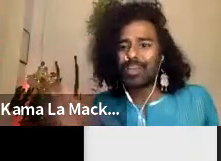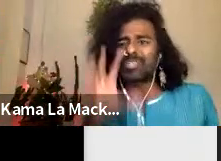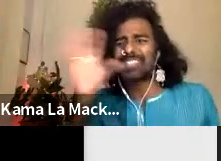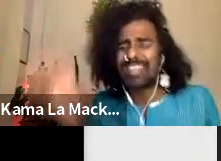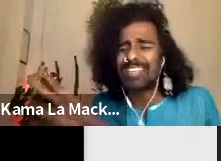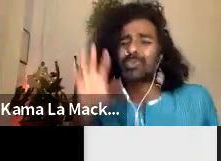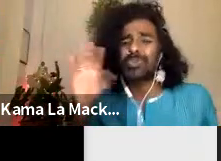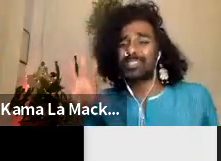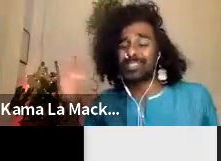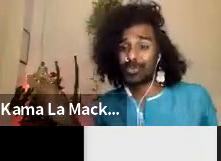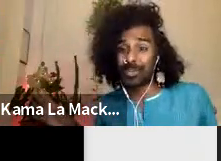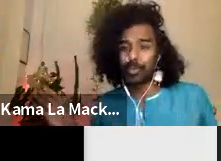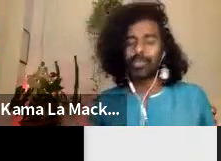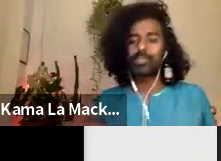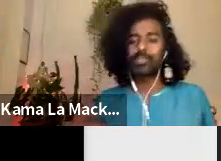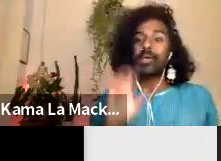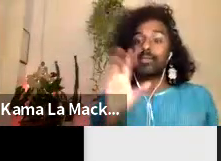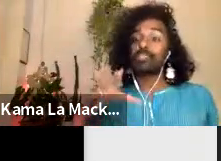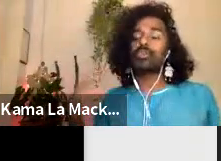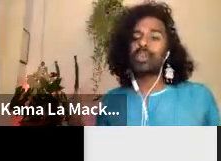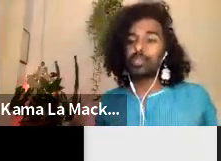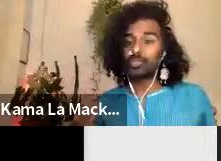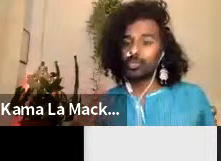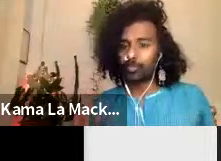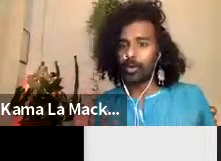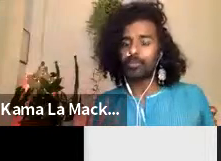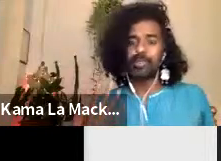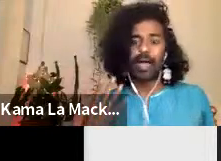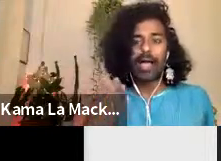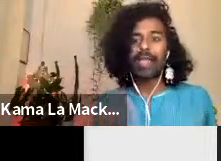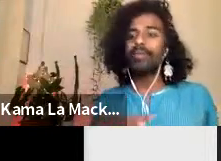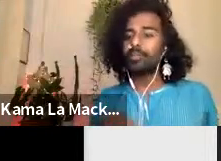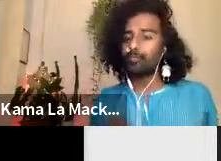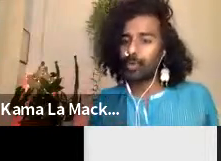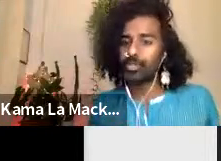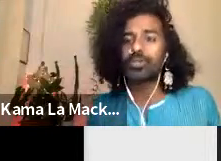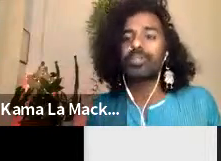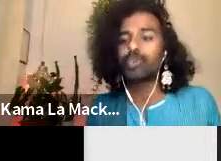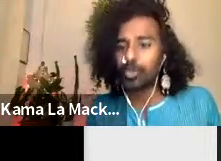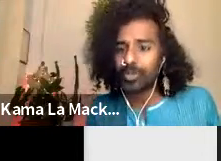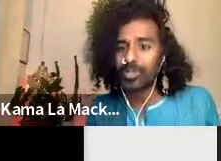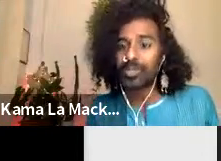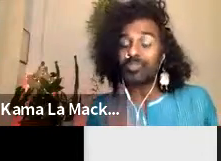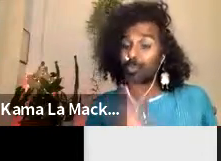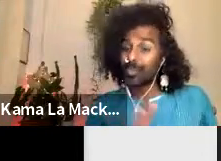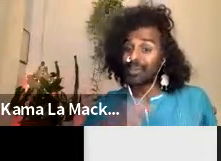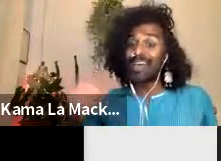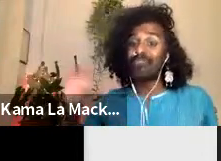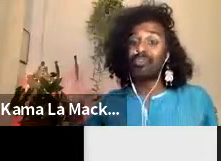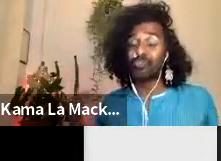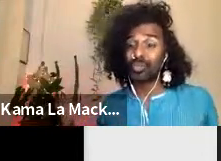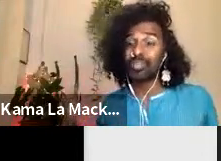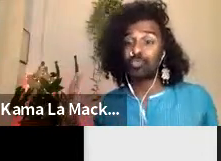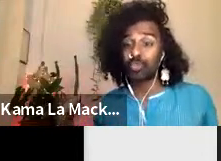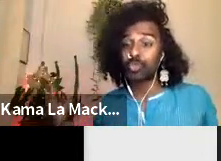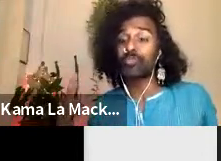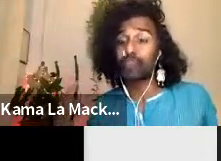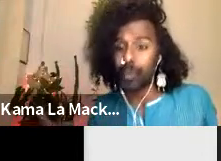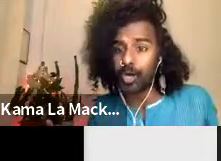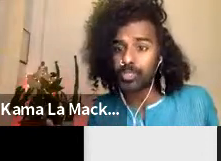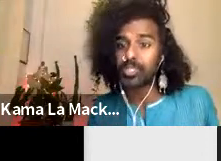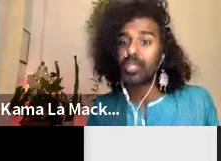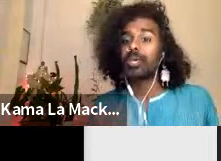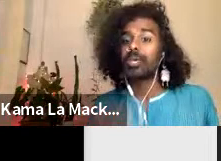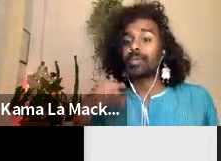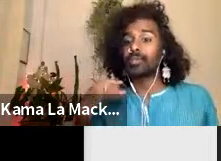healing and connections and histories in so many ways. There's a connection to the past. I personally do not believe that we can ever fully retrieve